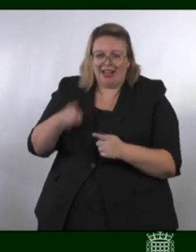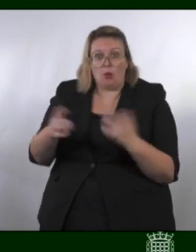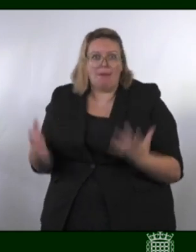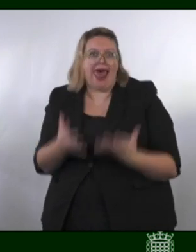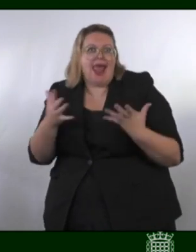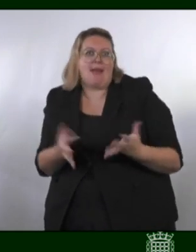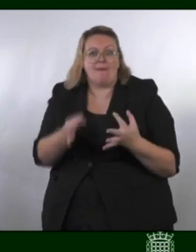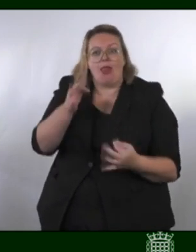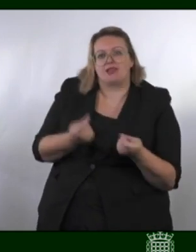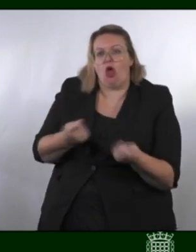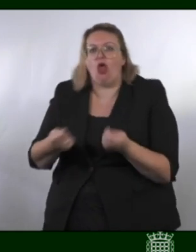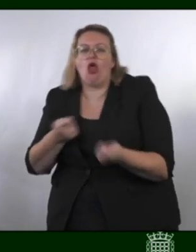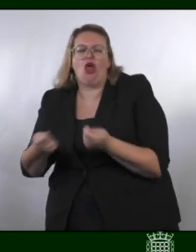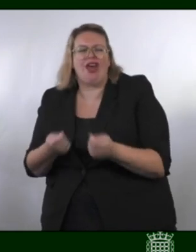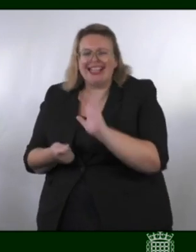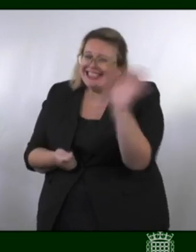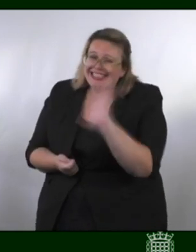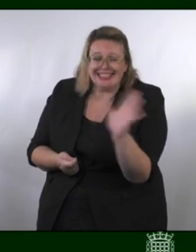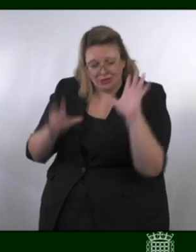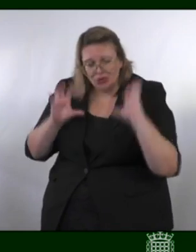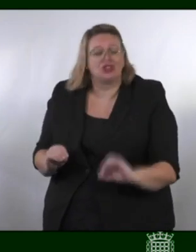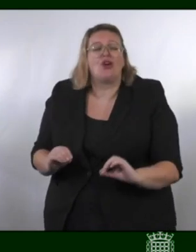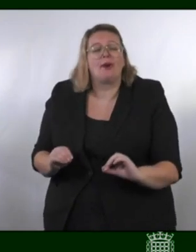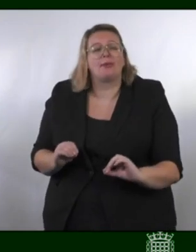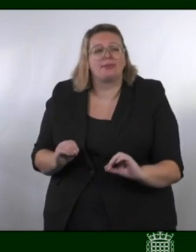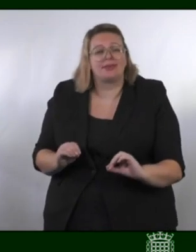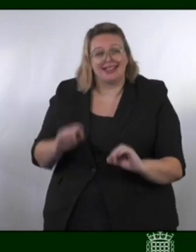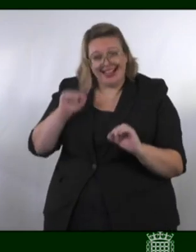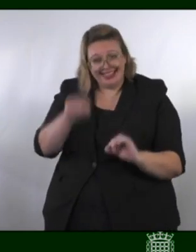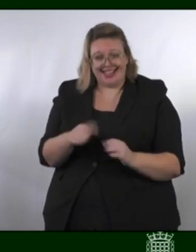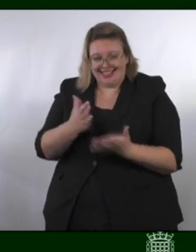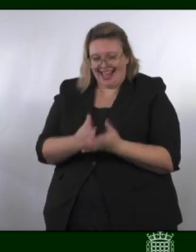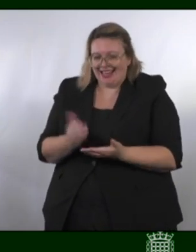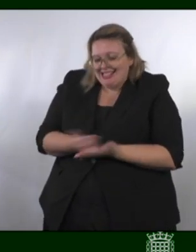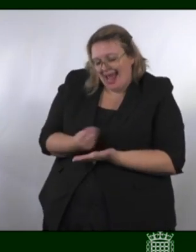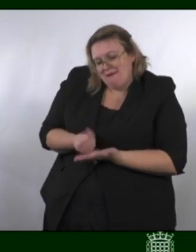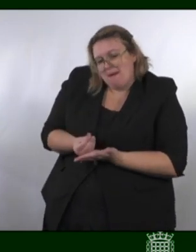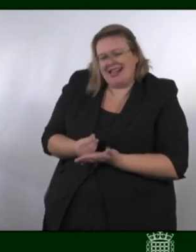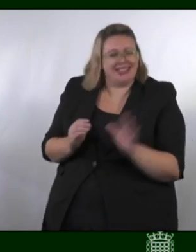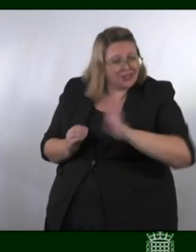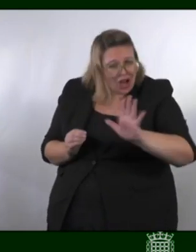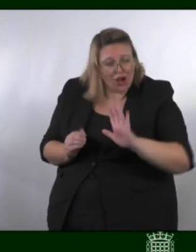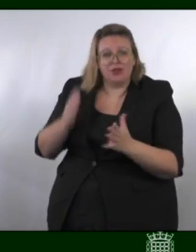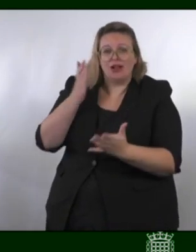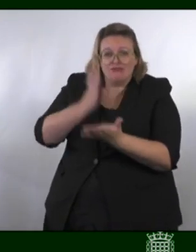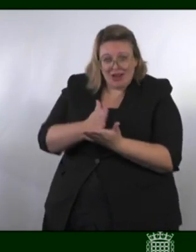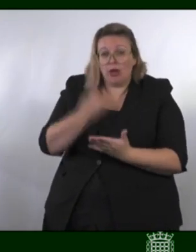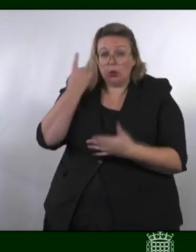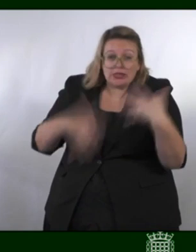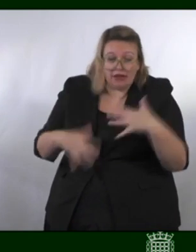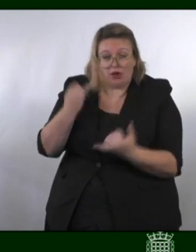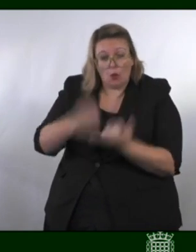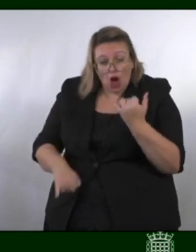people's livelihoods. And we cannot defeat this virus on the cheap, and nor should it be broken on the backs of the lowest paid. Public